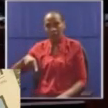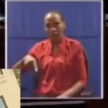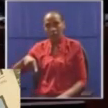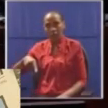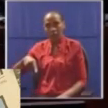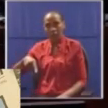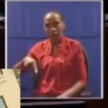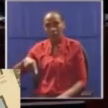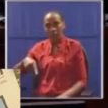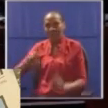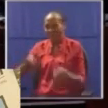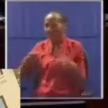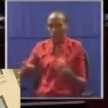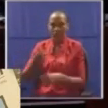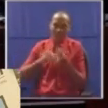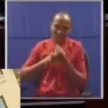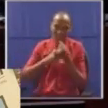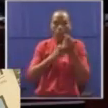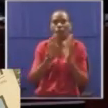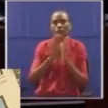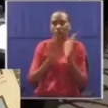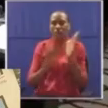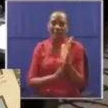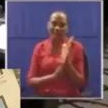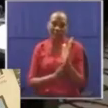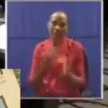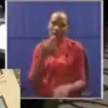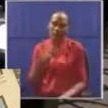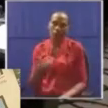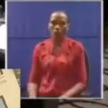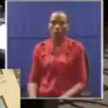is regrettably not able to support this bill. I thank you. Thank you very much, Honourable Member.